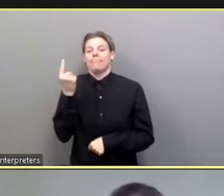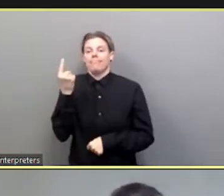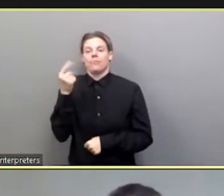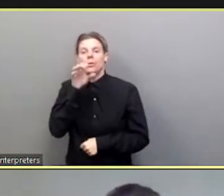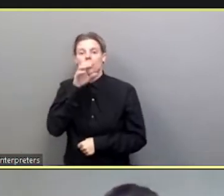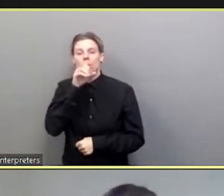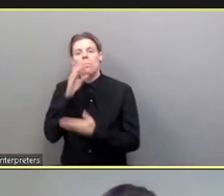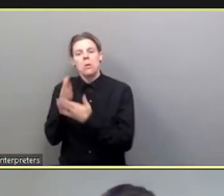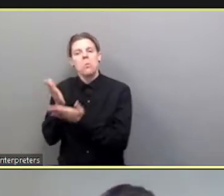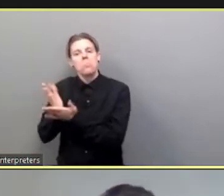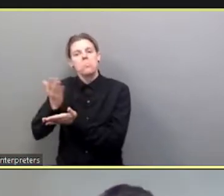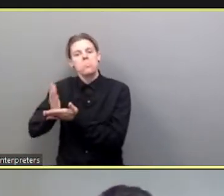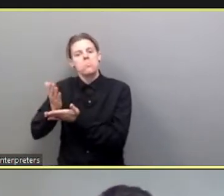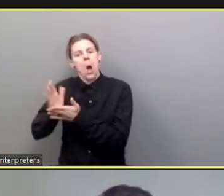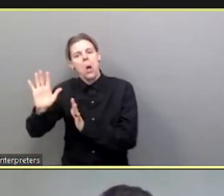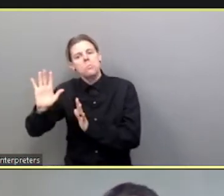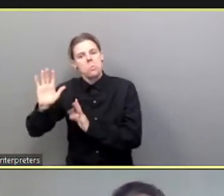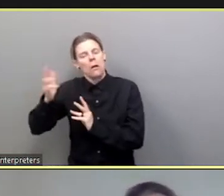you can see we've